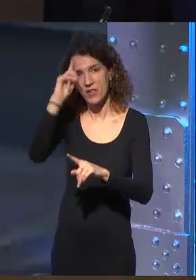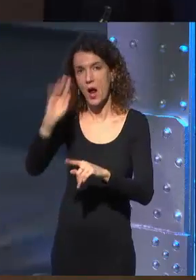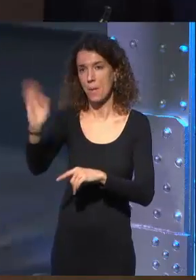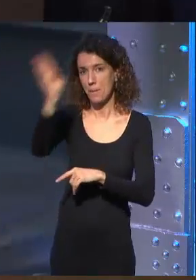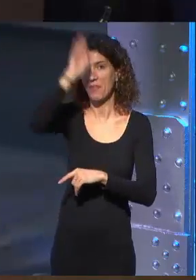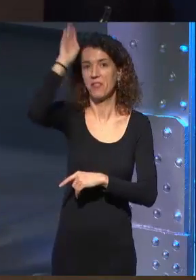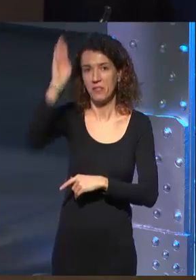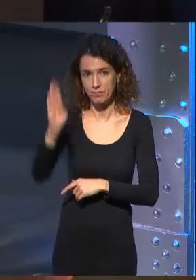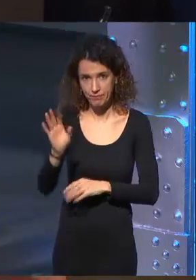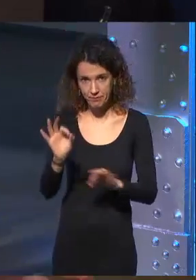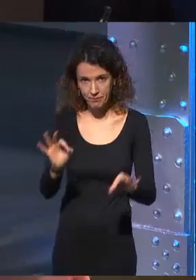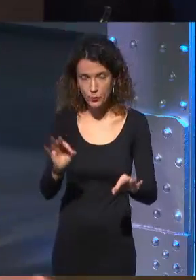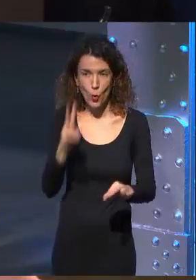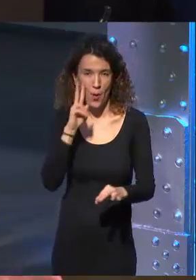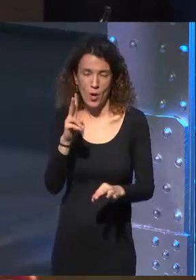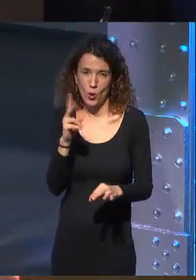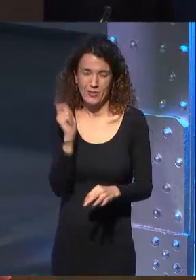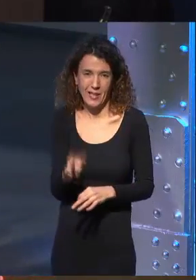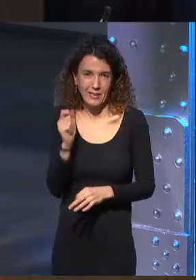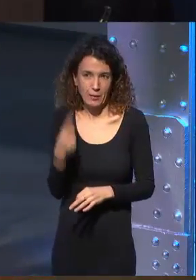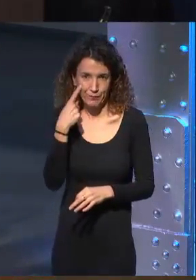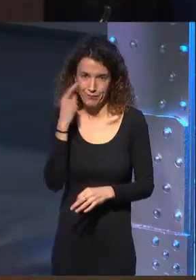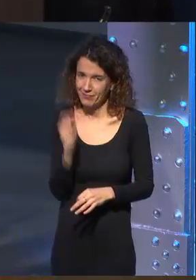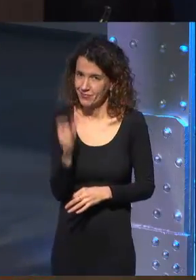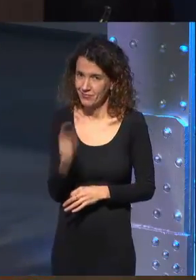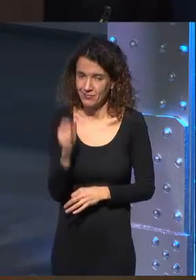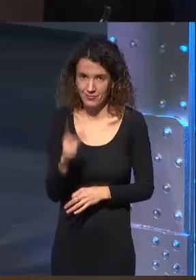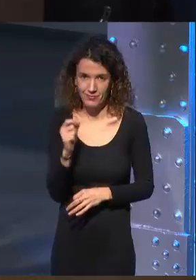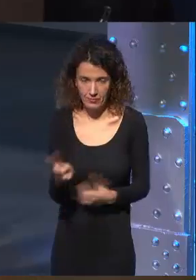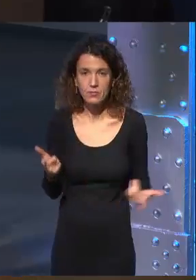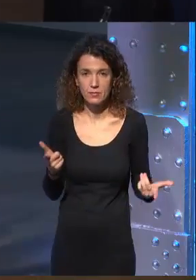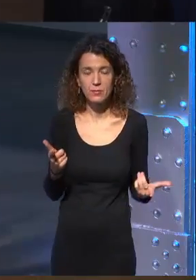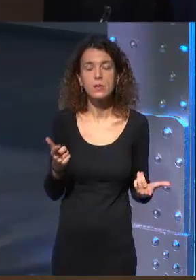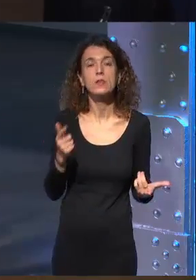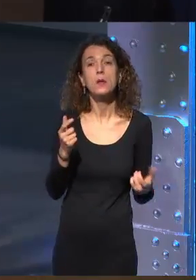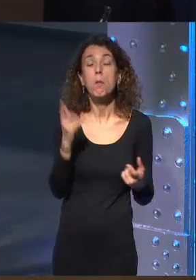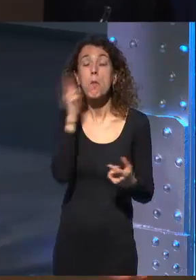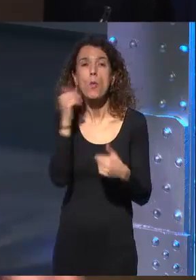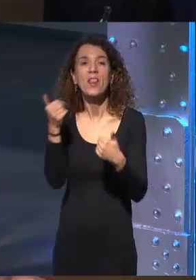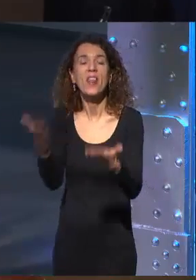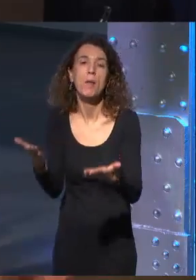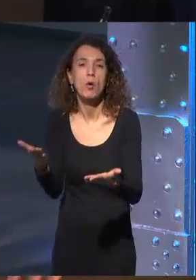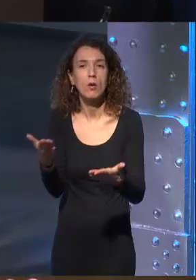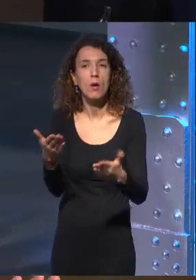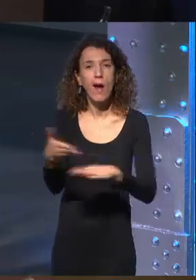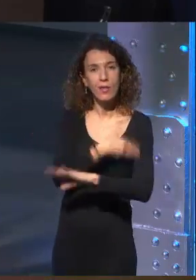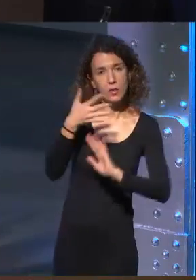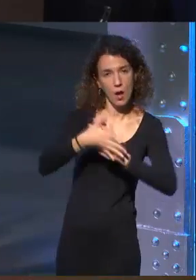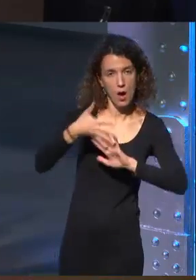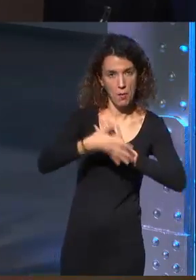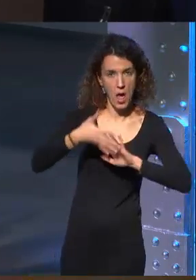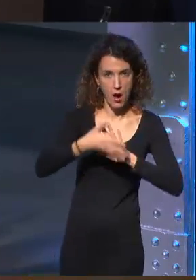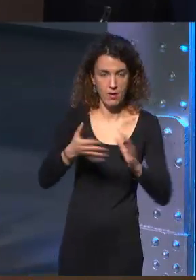So, of course, they are going to crash. And I see that every day. You don't have to be scared of that. When we